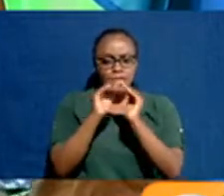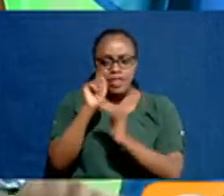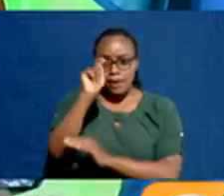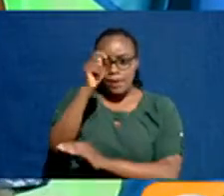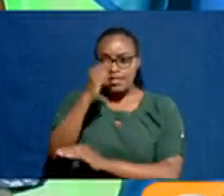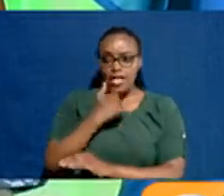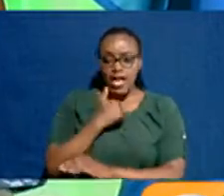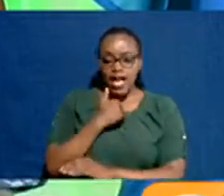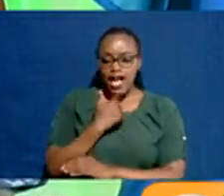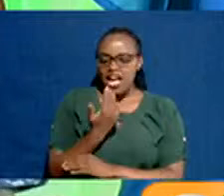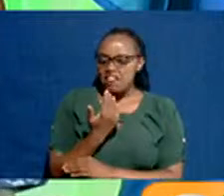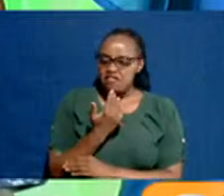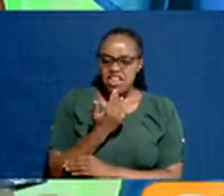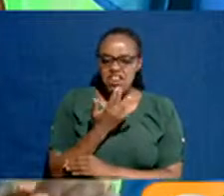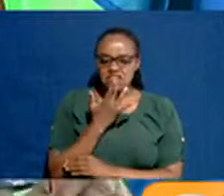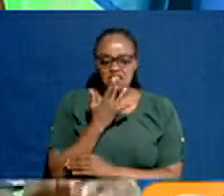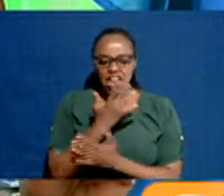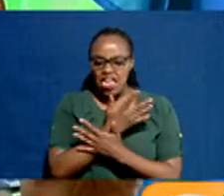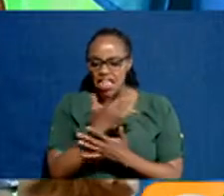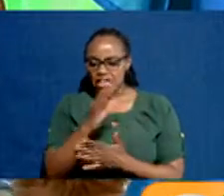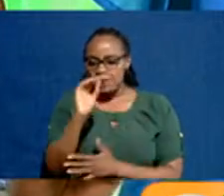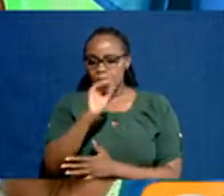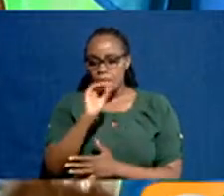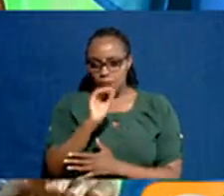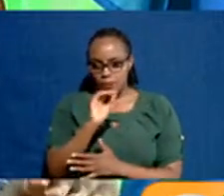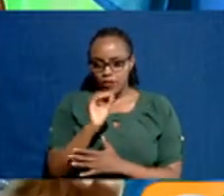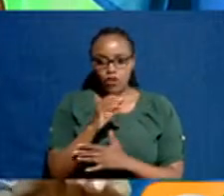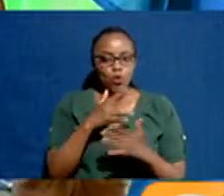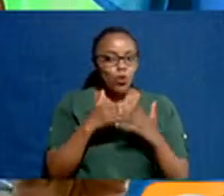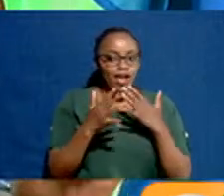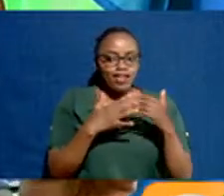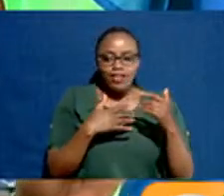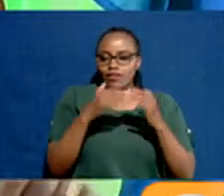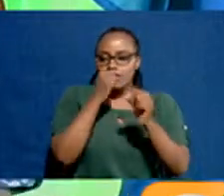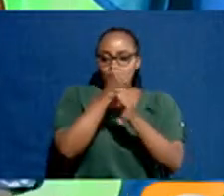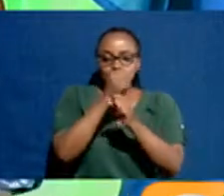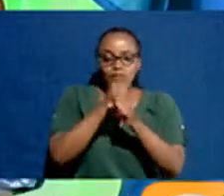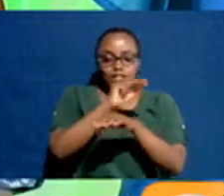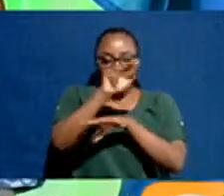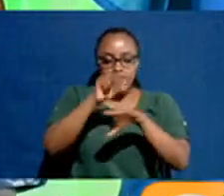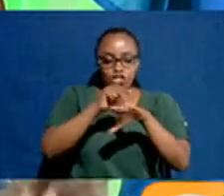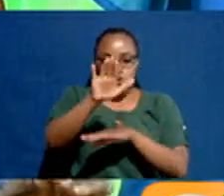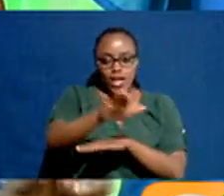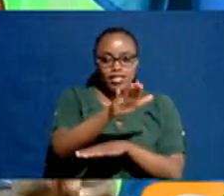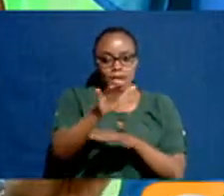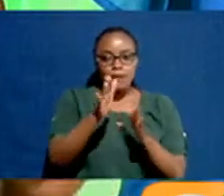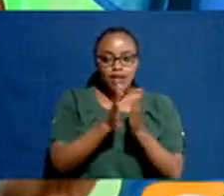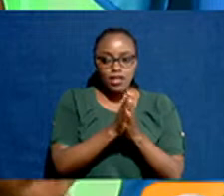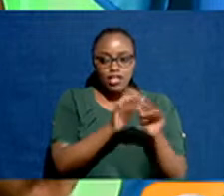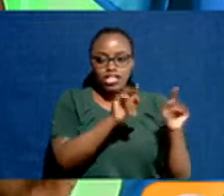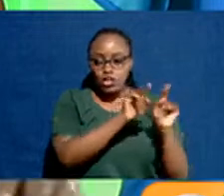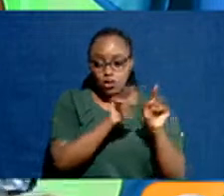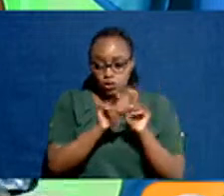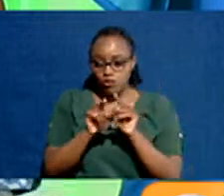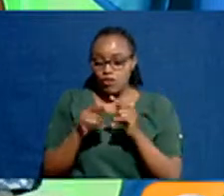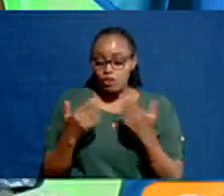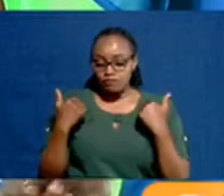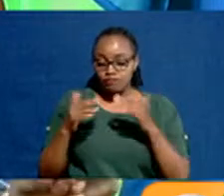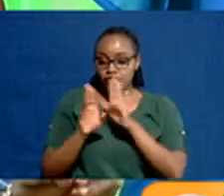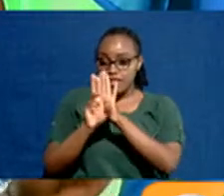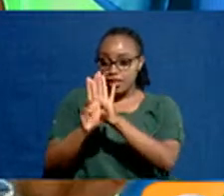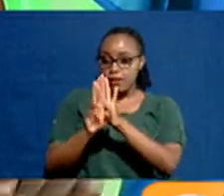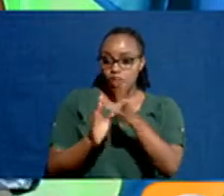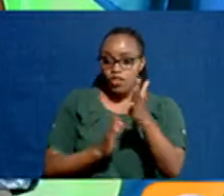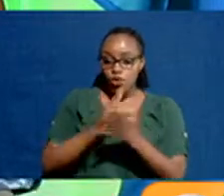not dish out development. Appropriation of funds for development is done by the National Assembly, and all parties are represented through